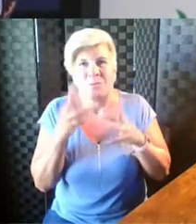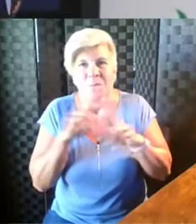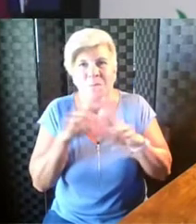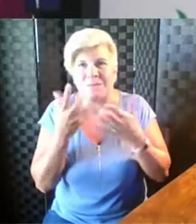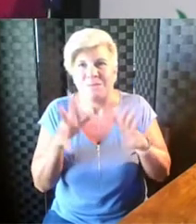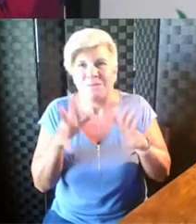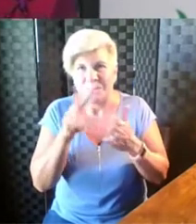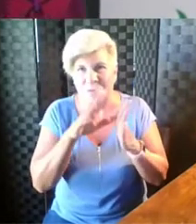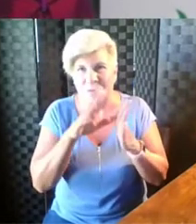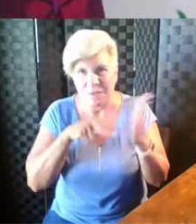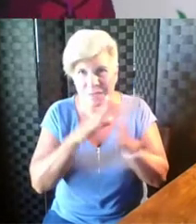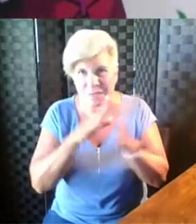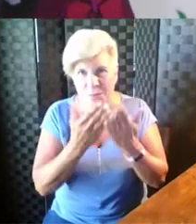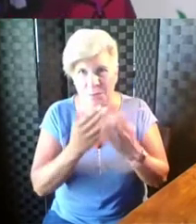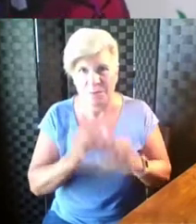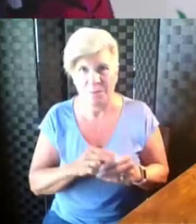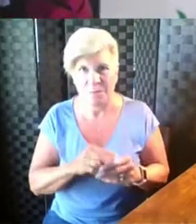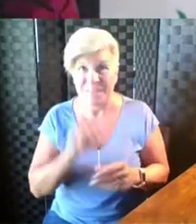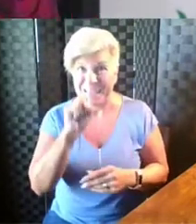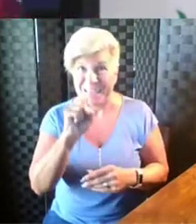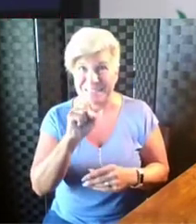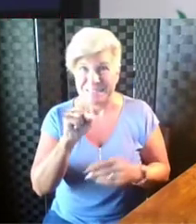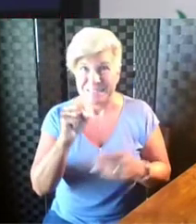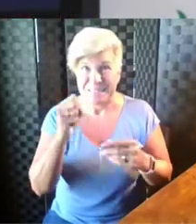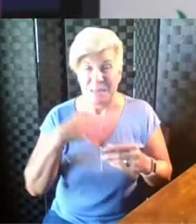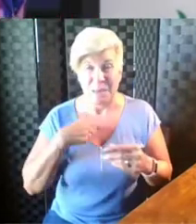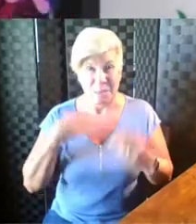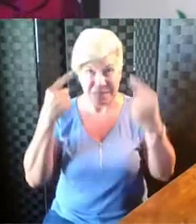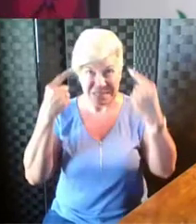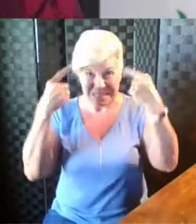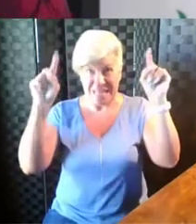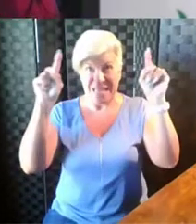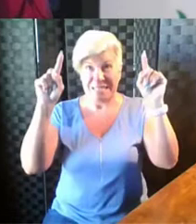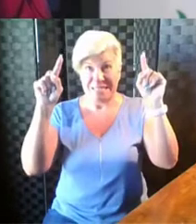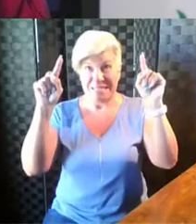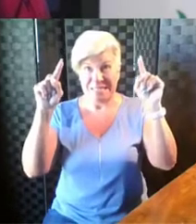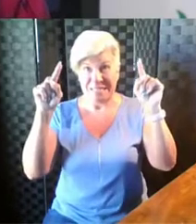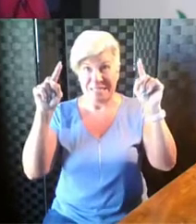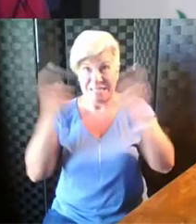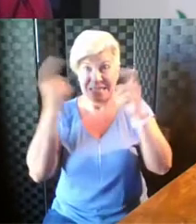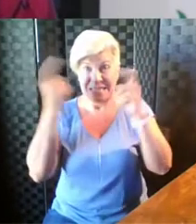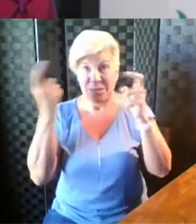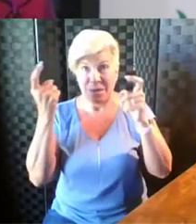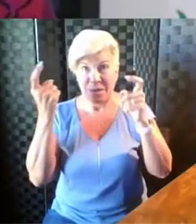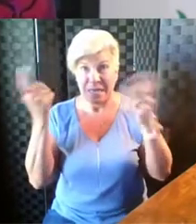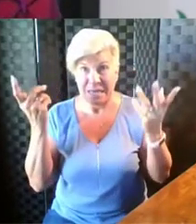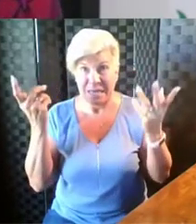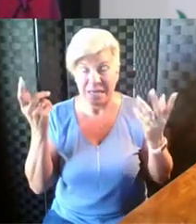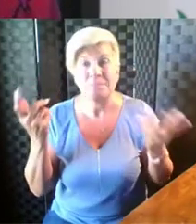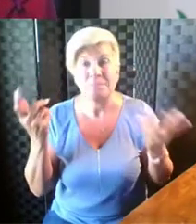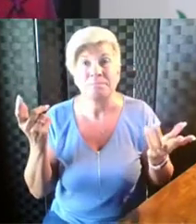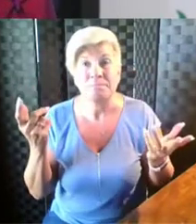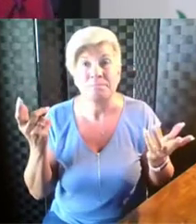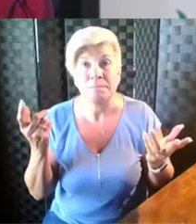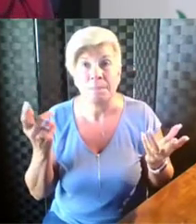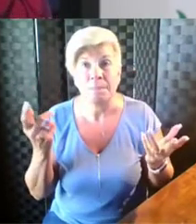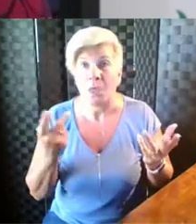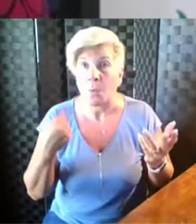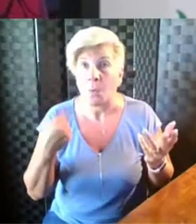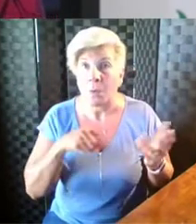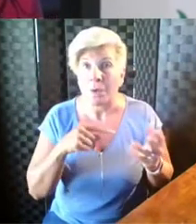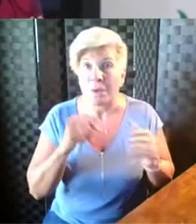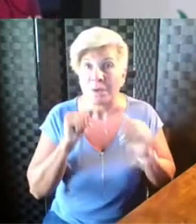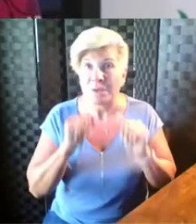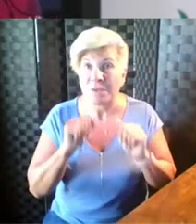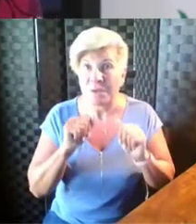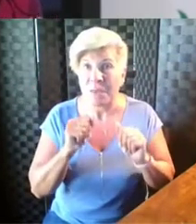I get home. And that S, something that a success I can celebrate this week is that we were able to plan